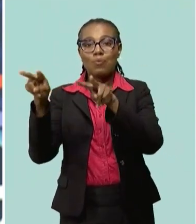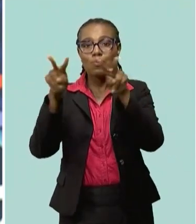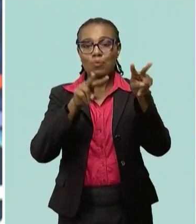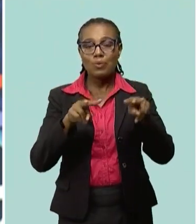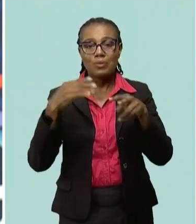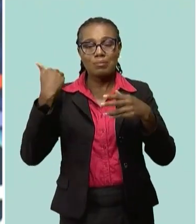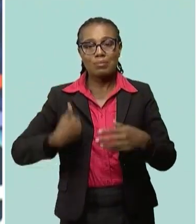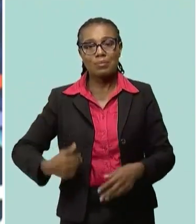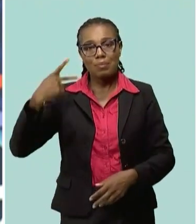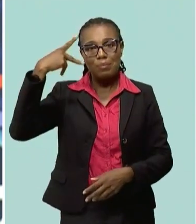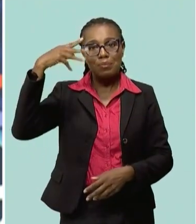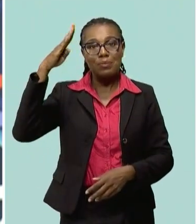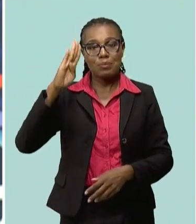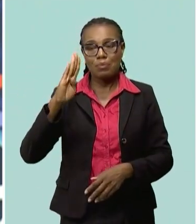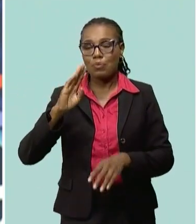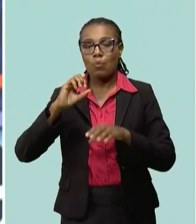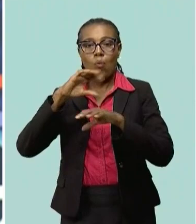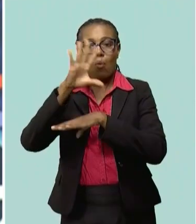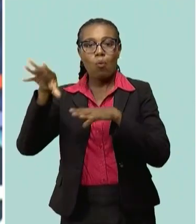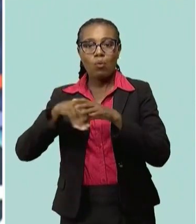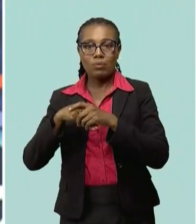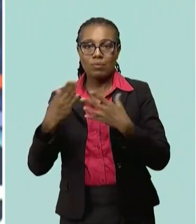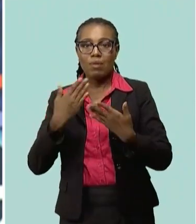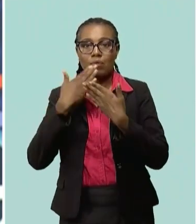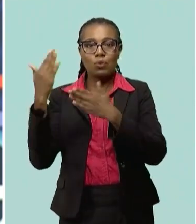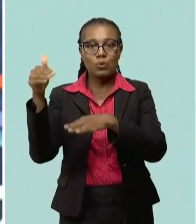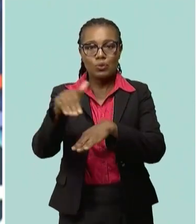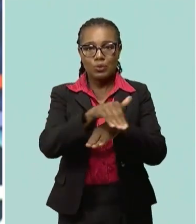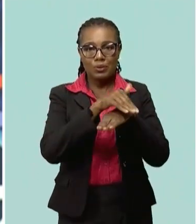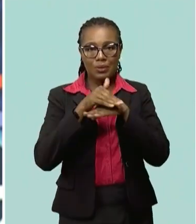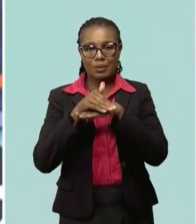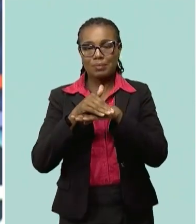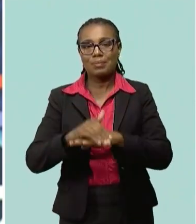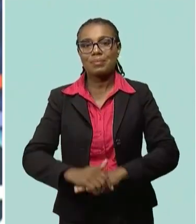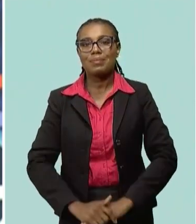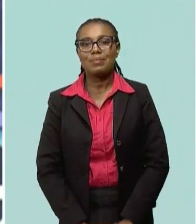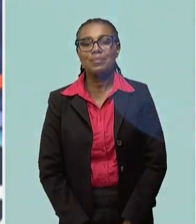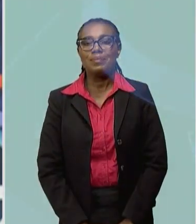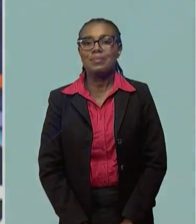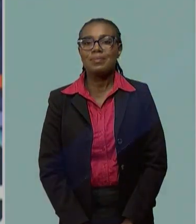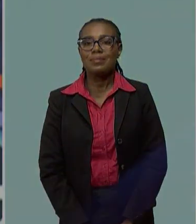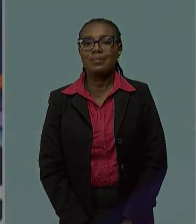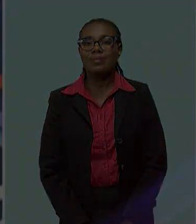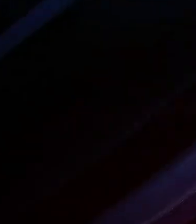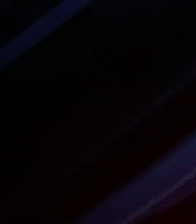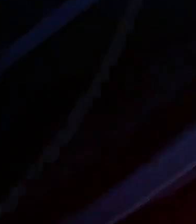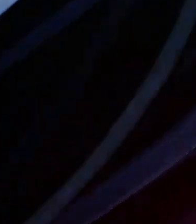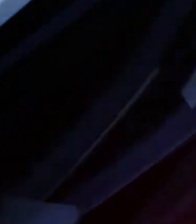Pearson Bowen. For the crew, to all of you, good night. By God's will, we'll see you tomorrow.